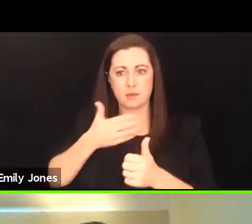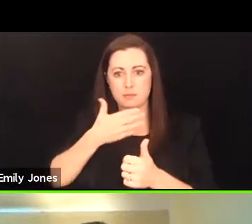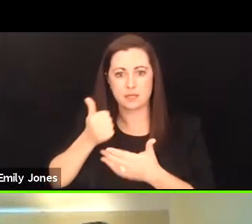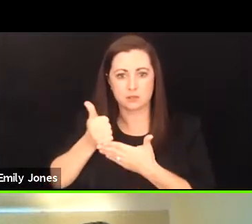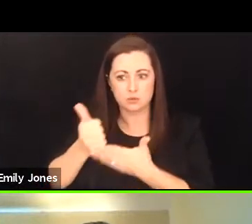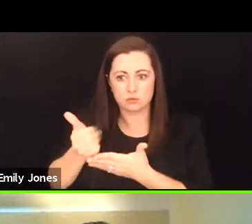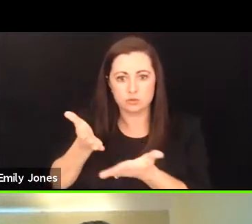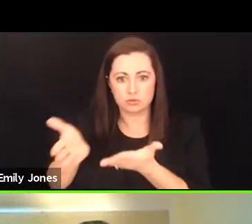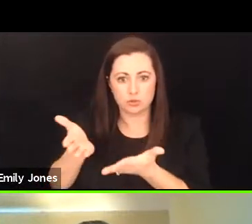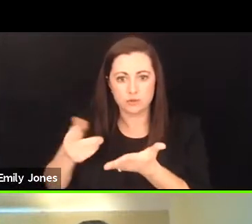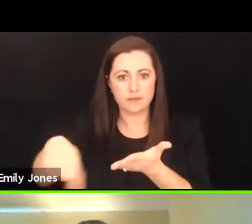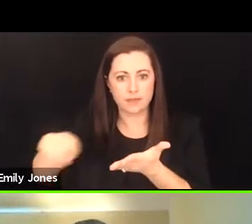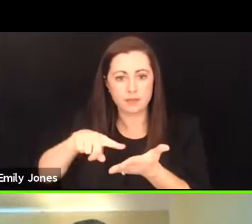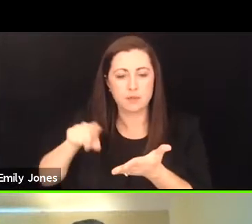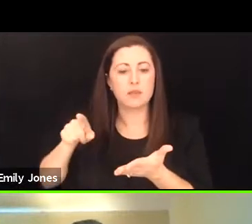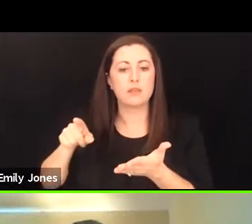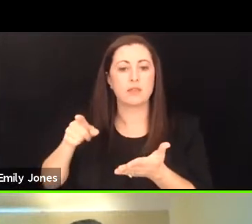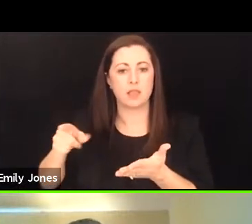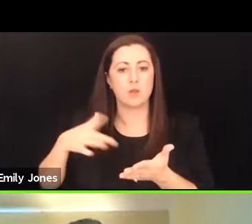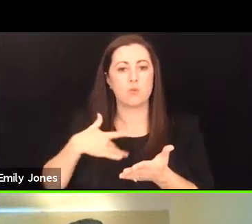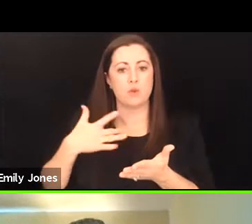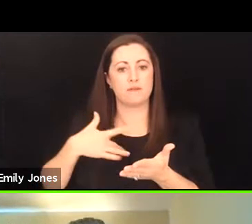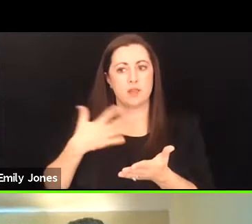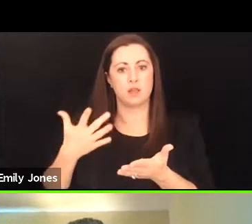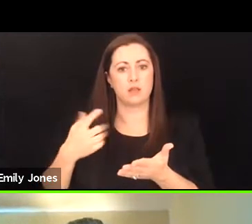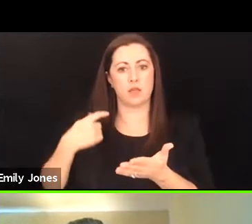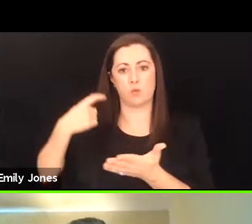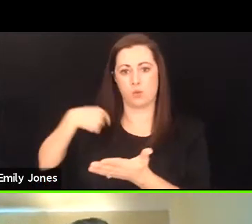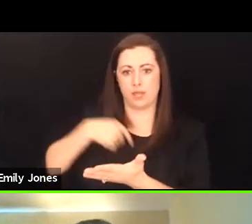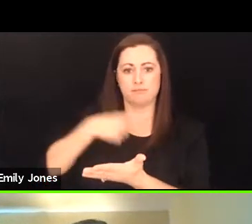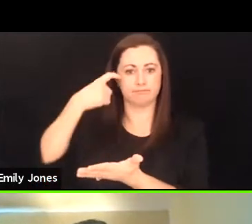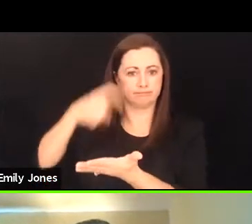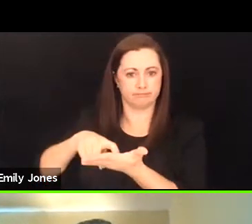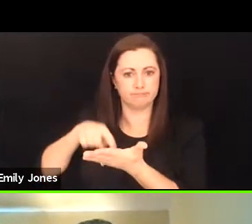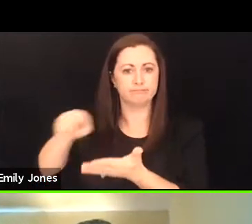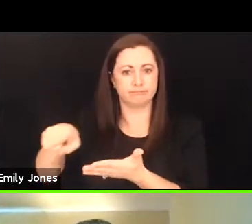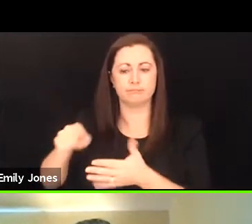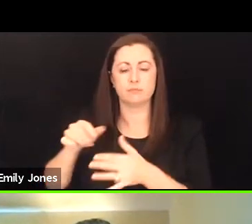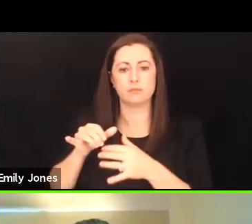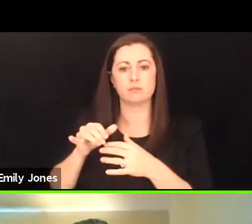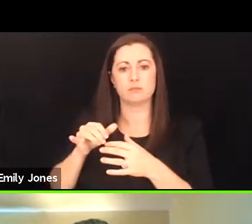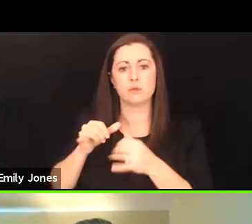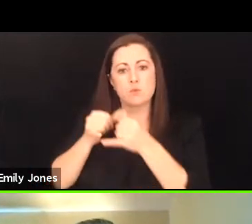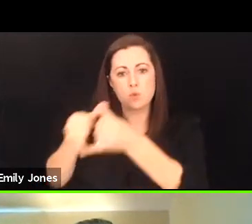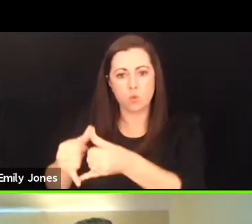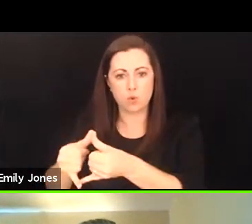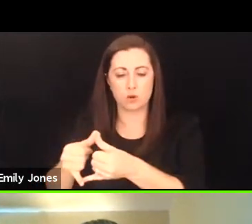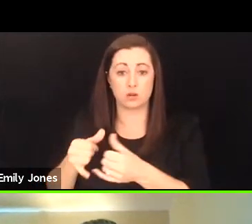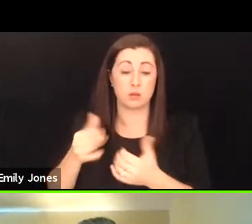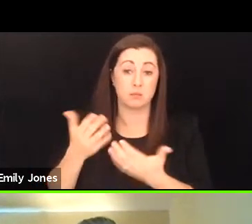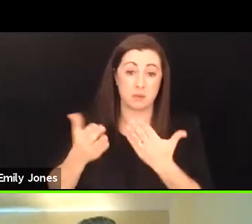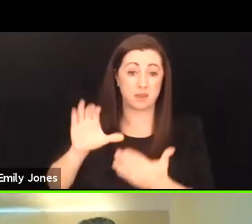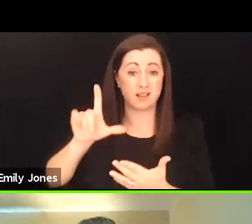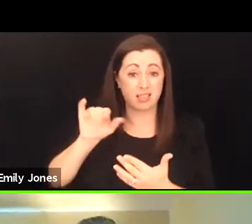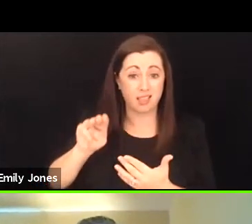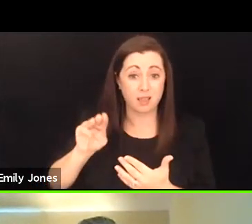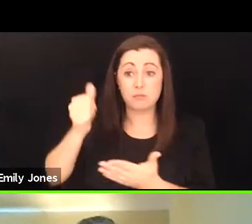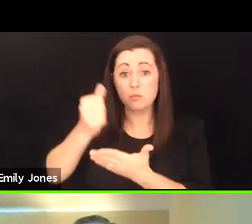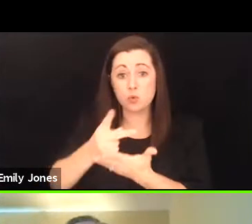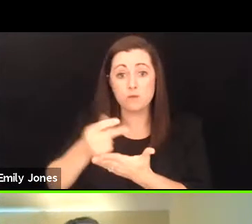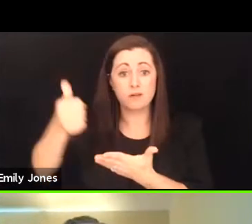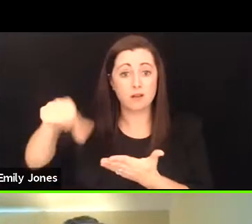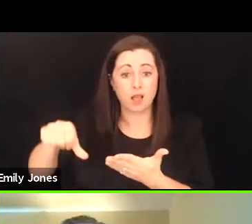up, you know, feeling vindicated and rewarded, whether their claims are approved or denied, because